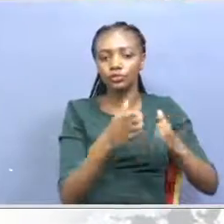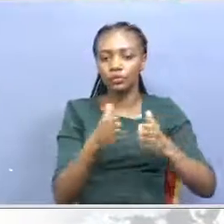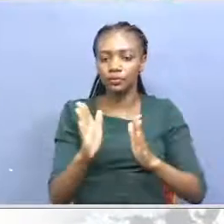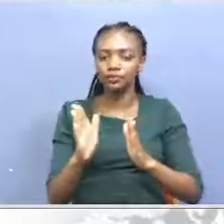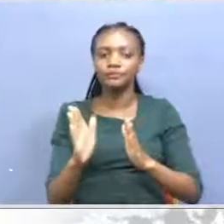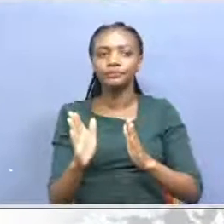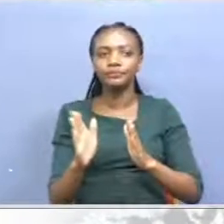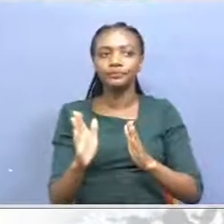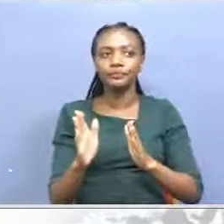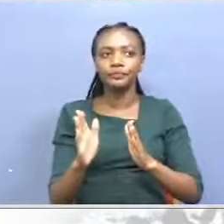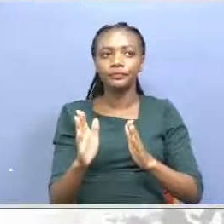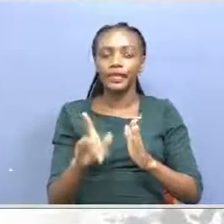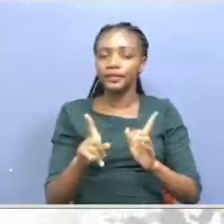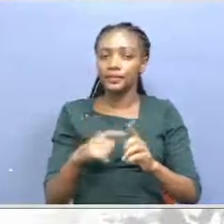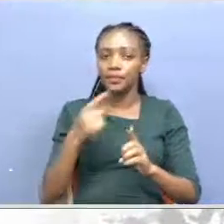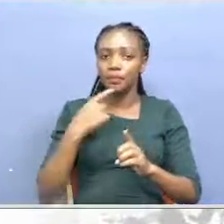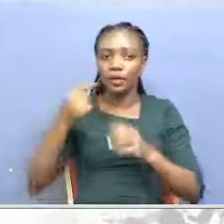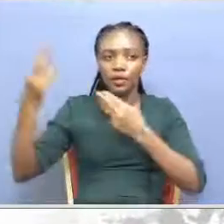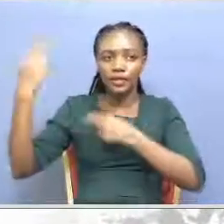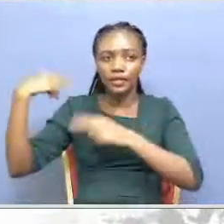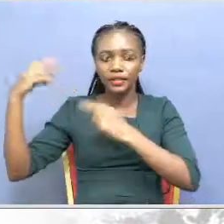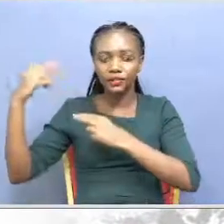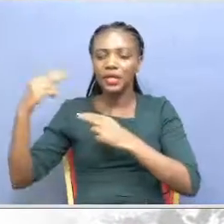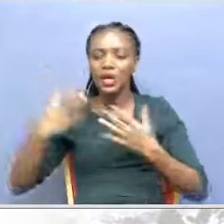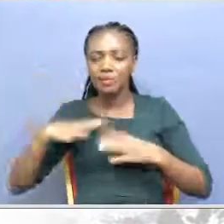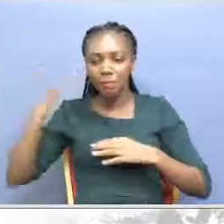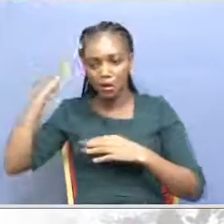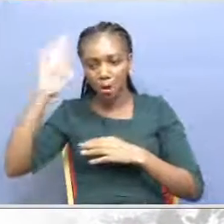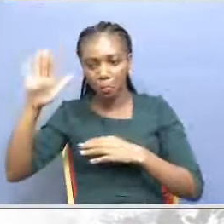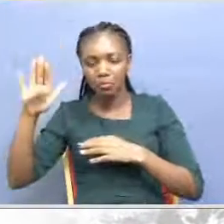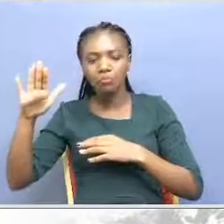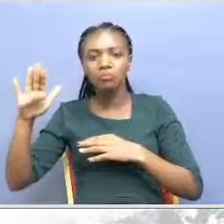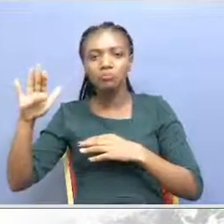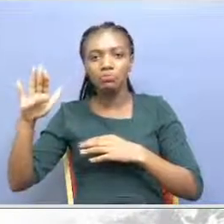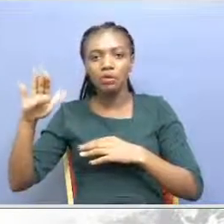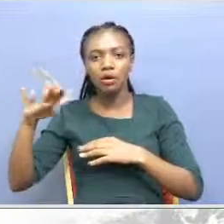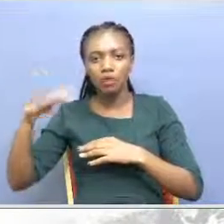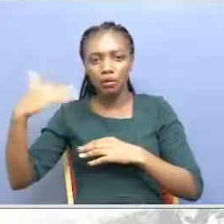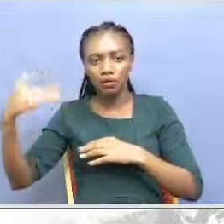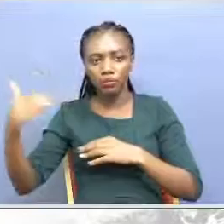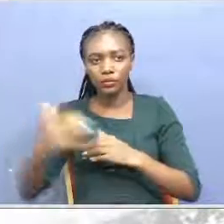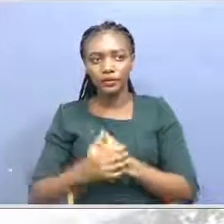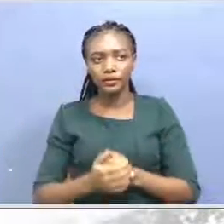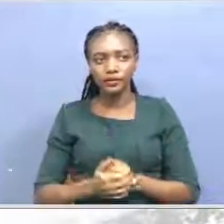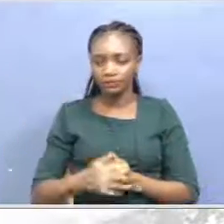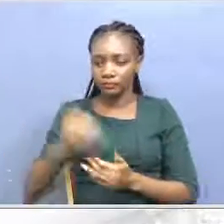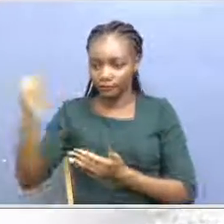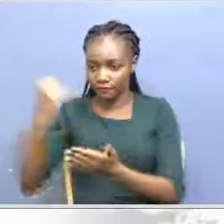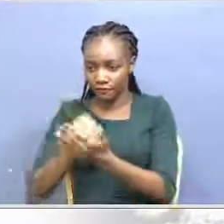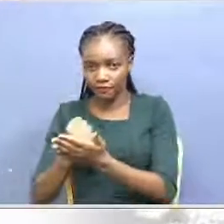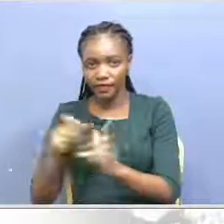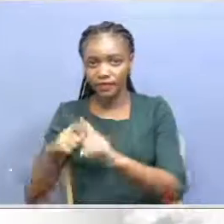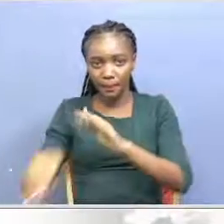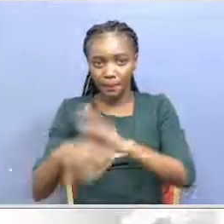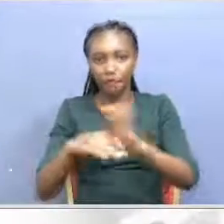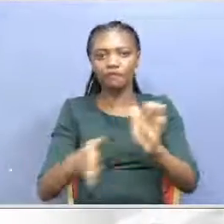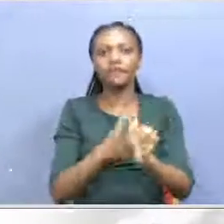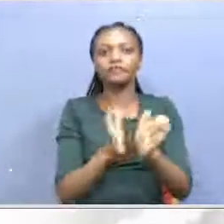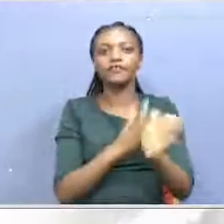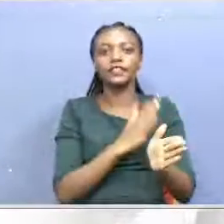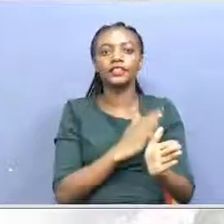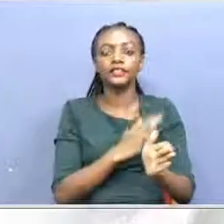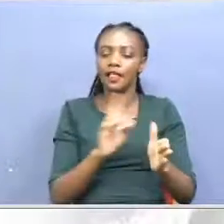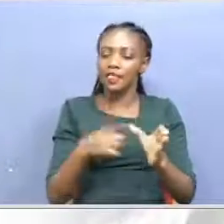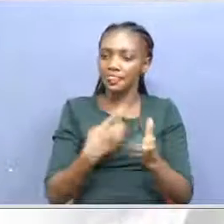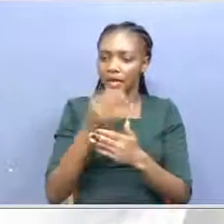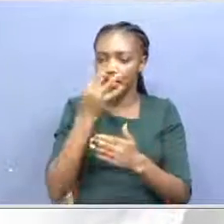decorum, as Moi's legacy was widely known for a quick hire and fire method. Kibaki's tenure was more